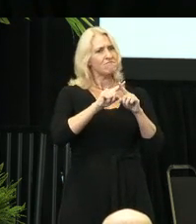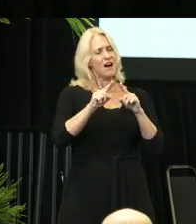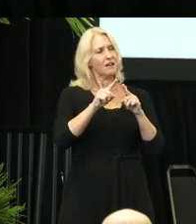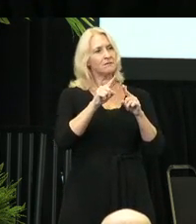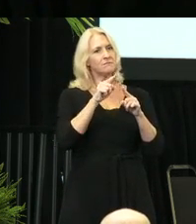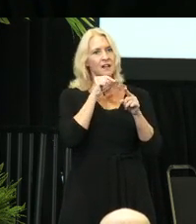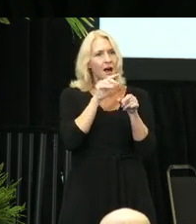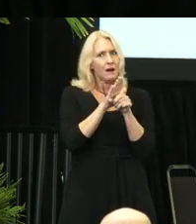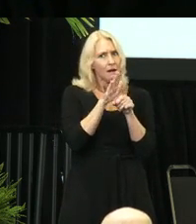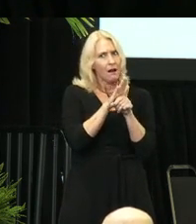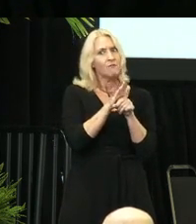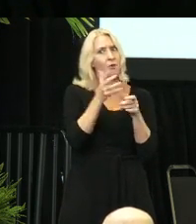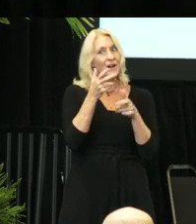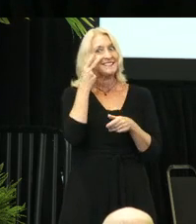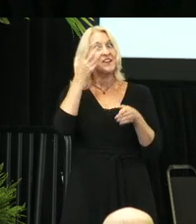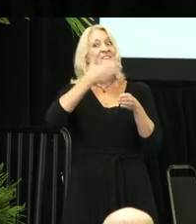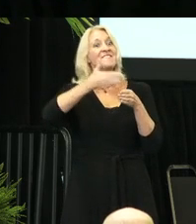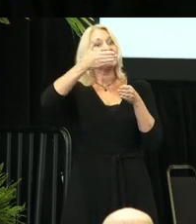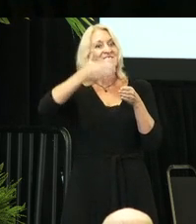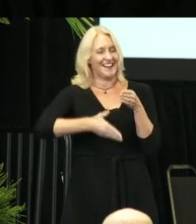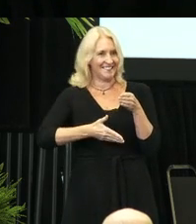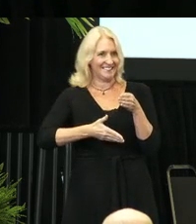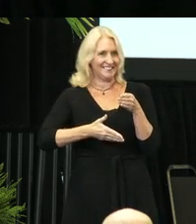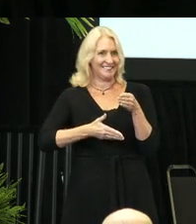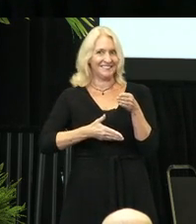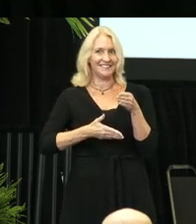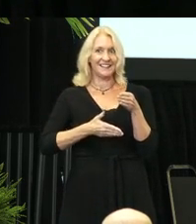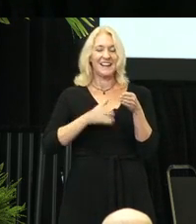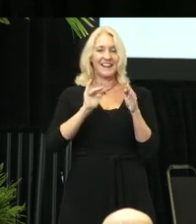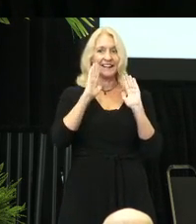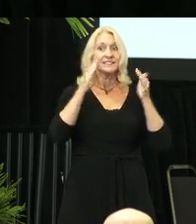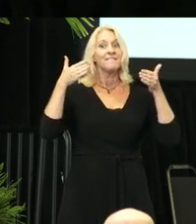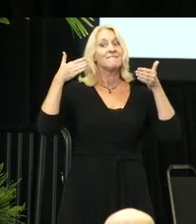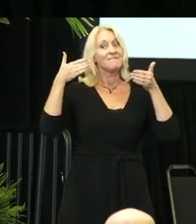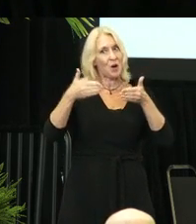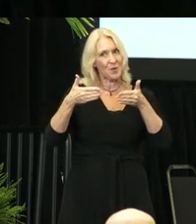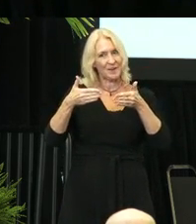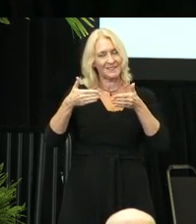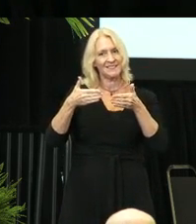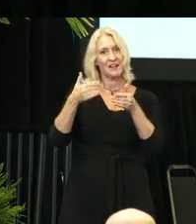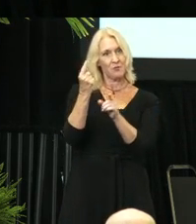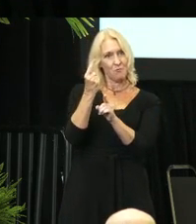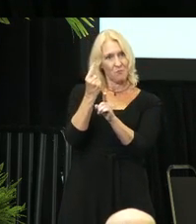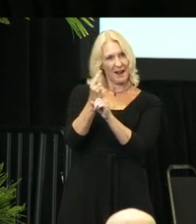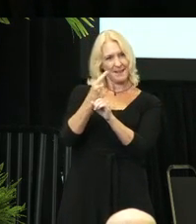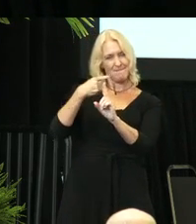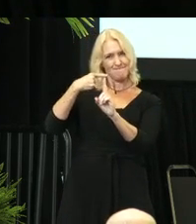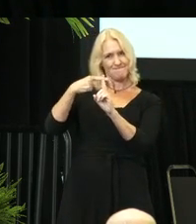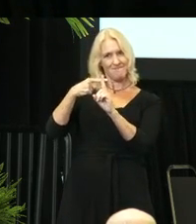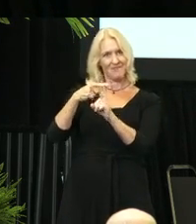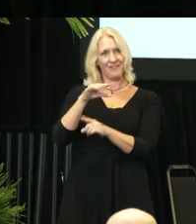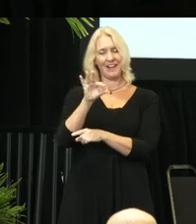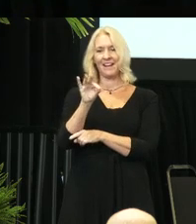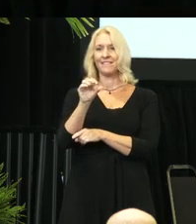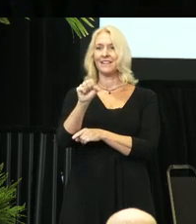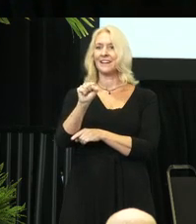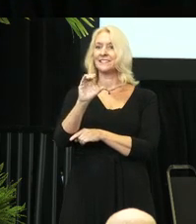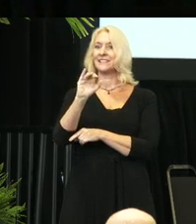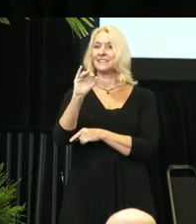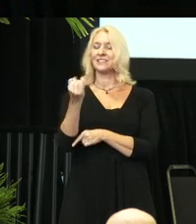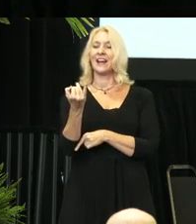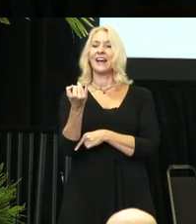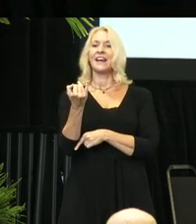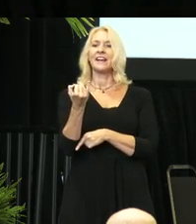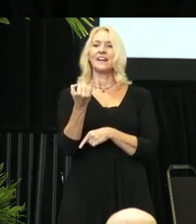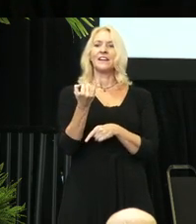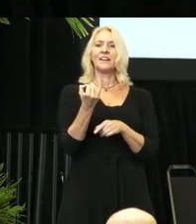until you complete, and that is the focus of what is right at FSCJ. And again, we've talked about clustering